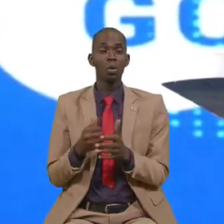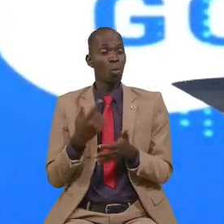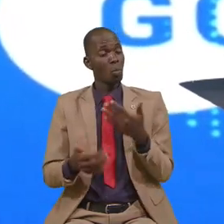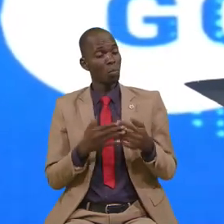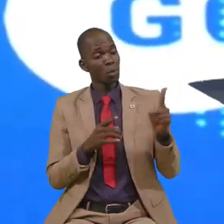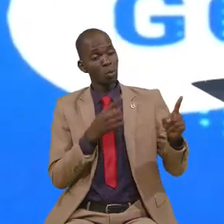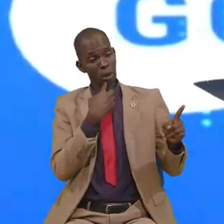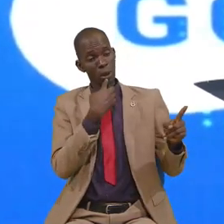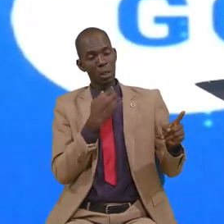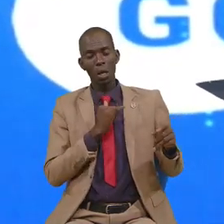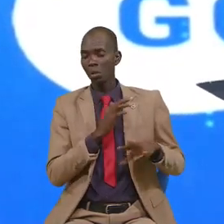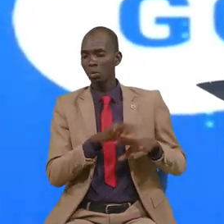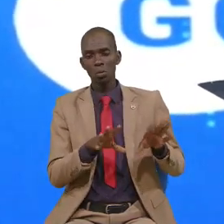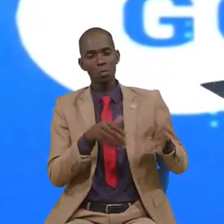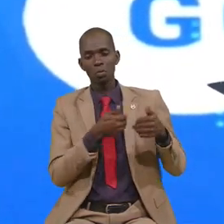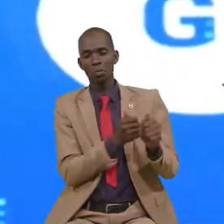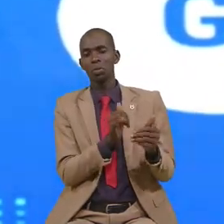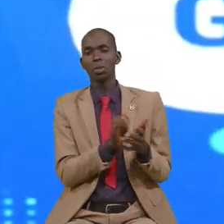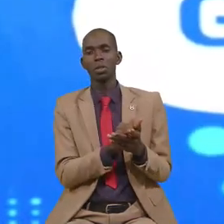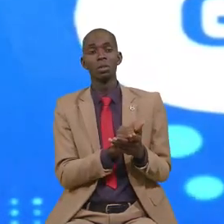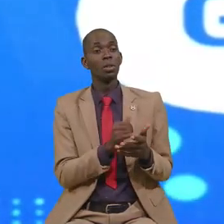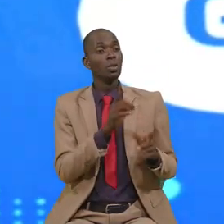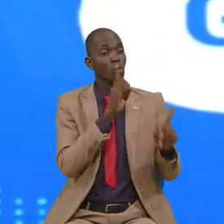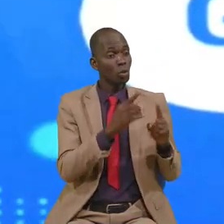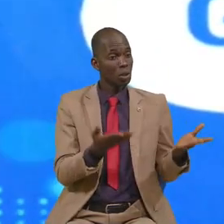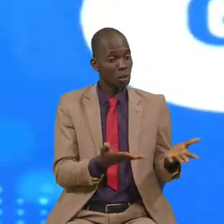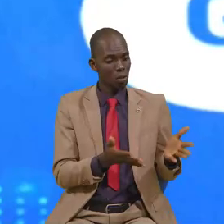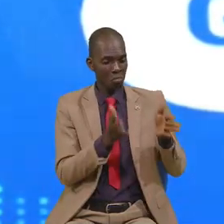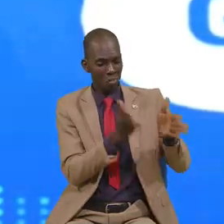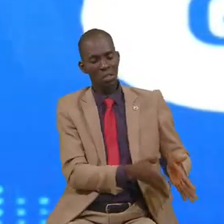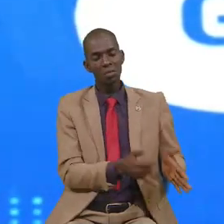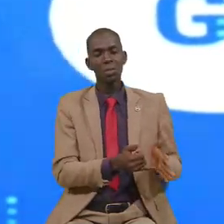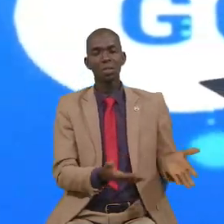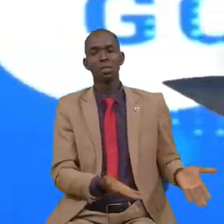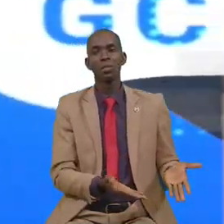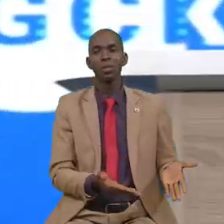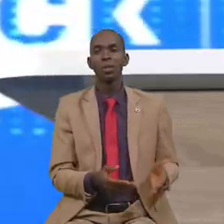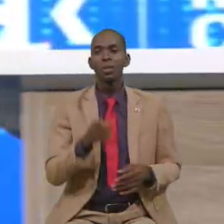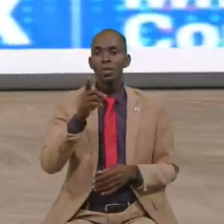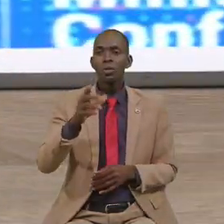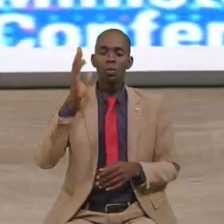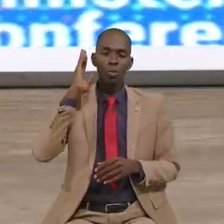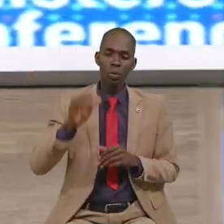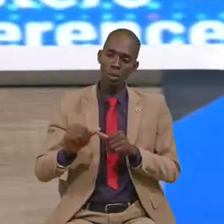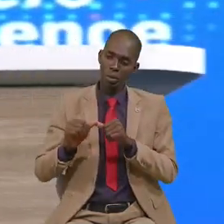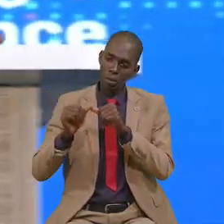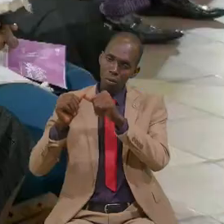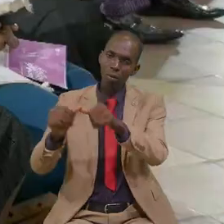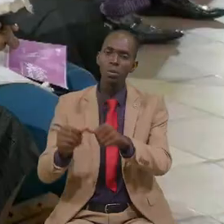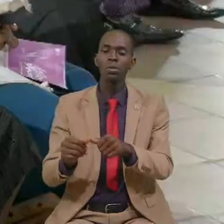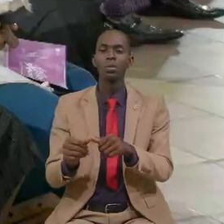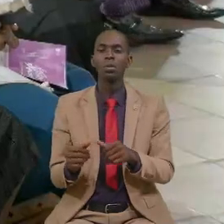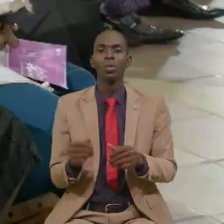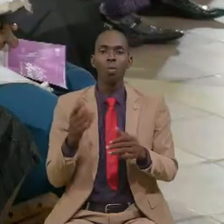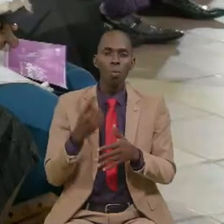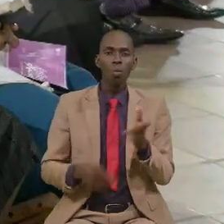that with me. There we'll leave it, and there we'll bury it. You will keep on carrying what the